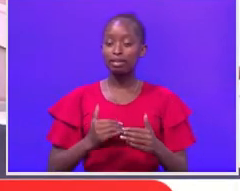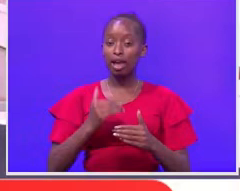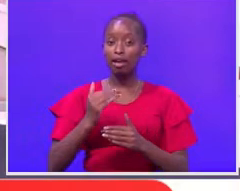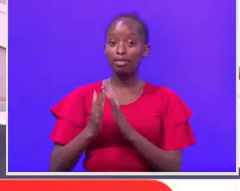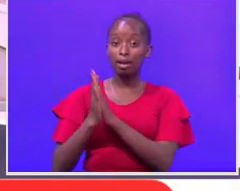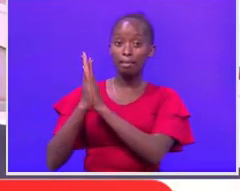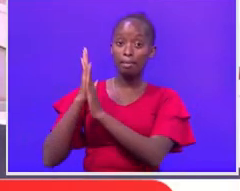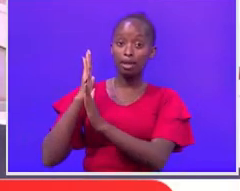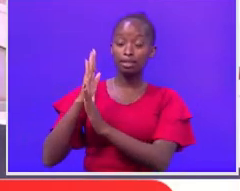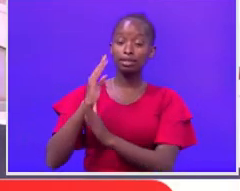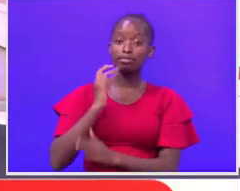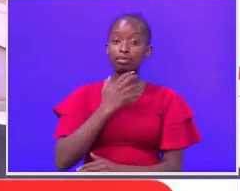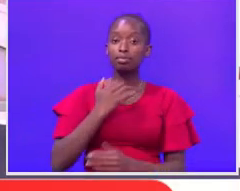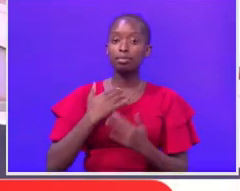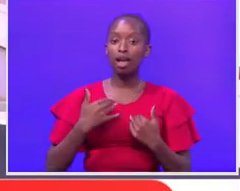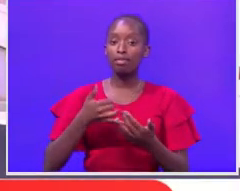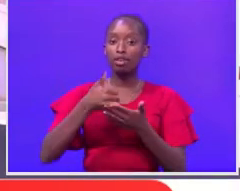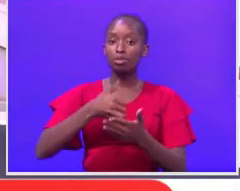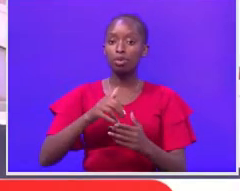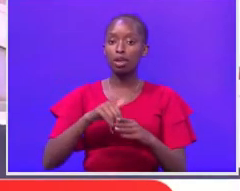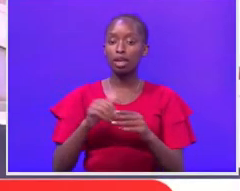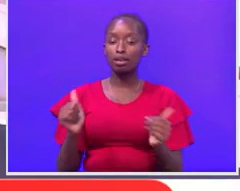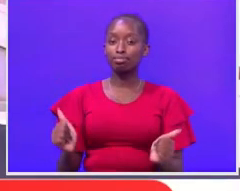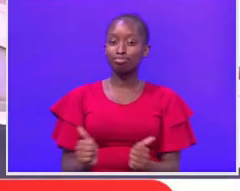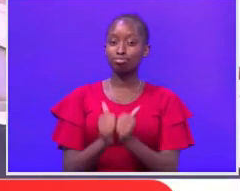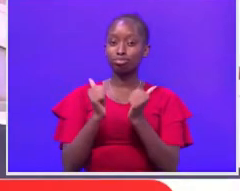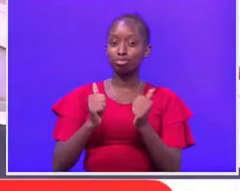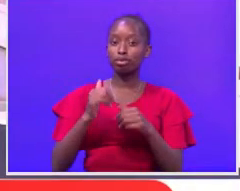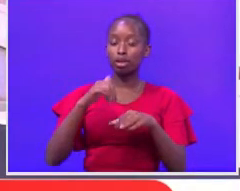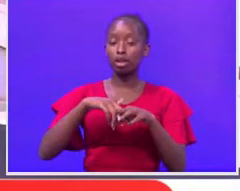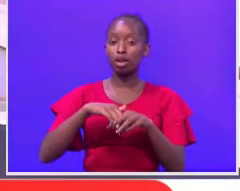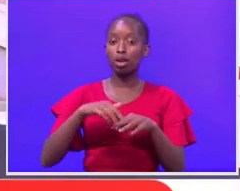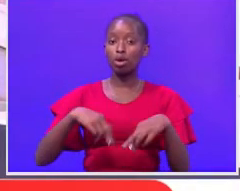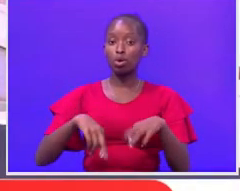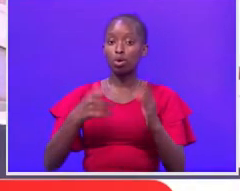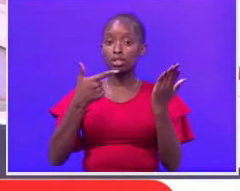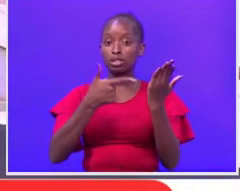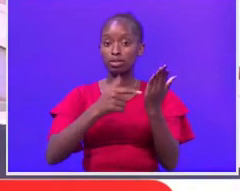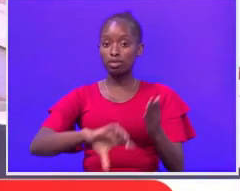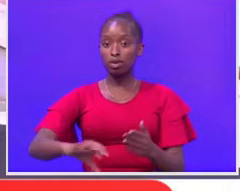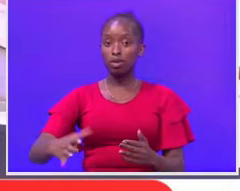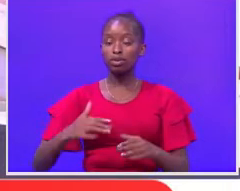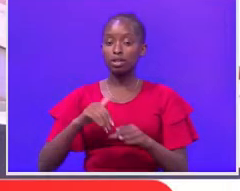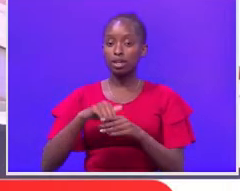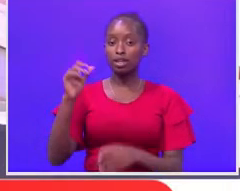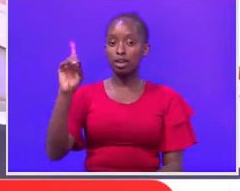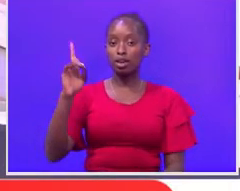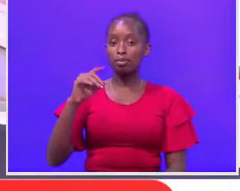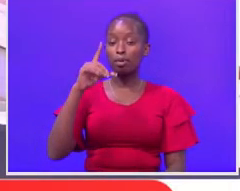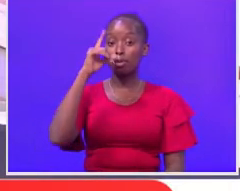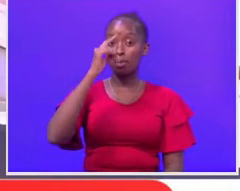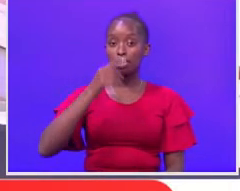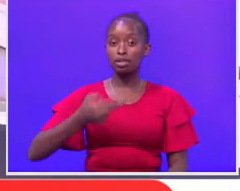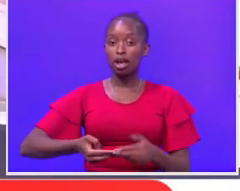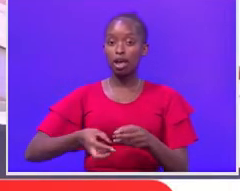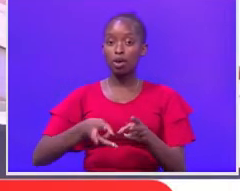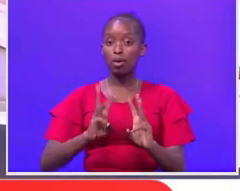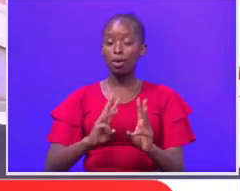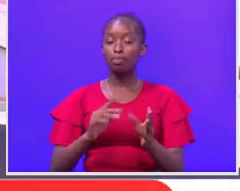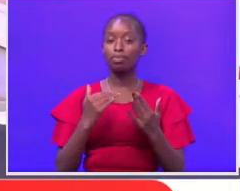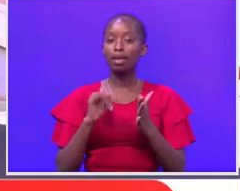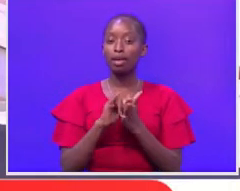truck were involved in a crash around Maungu area of Taita Taveta County on the Nairobi-Mombasa Highway. The accident